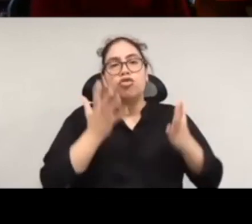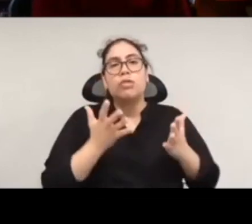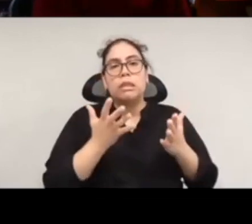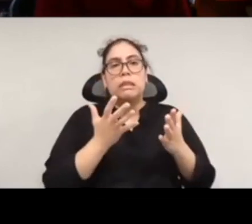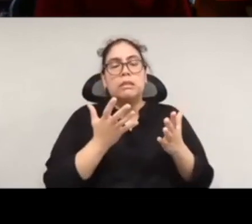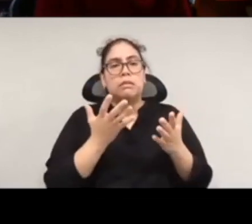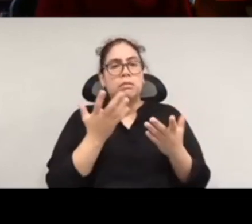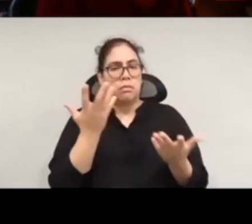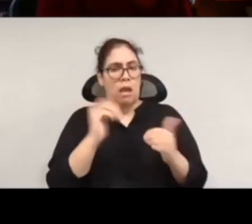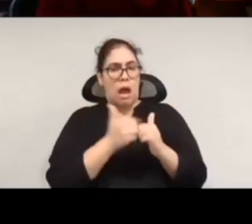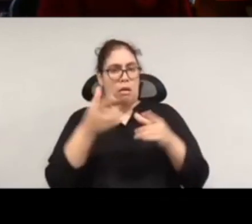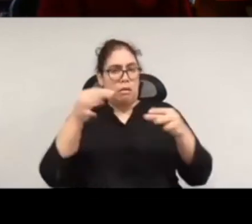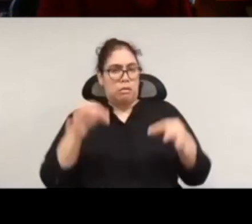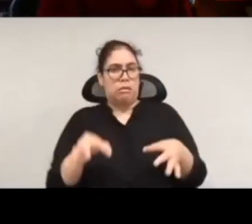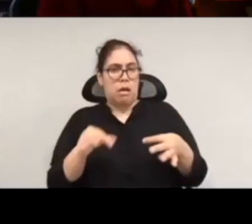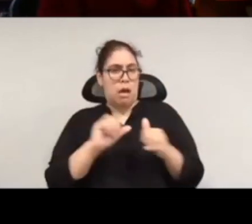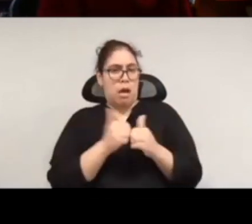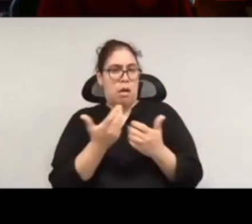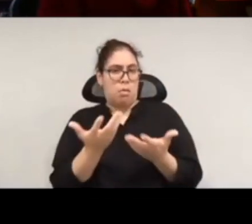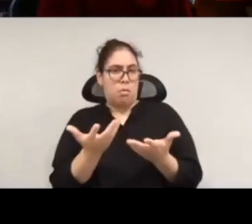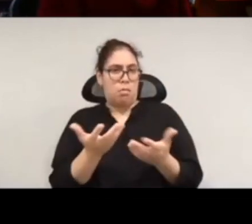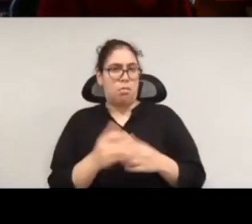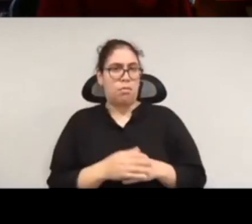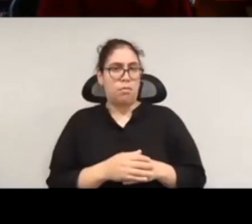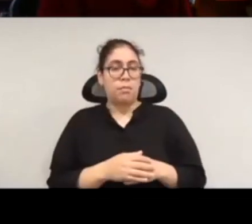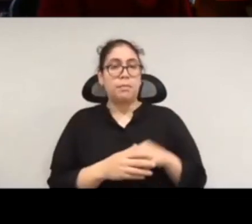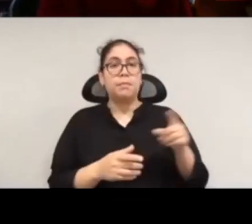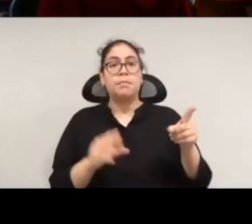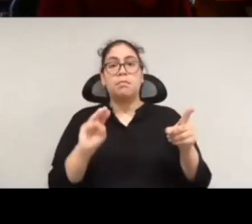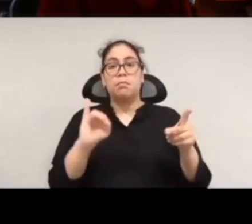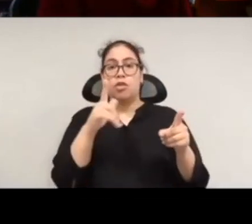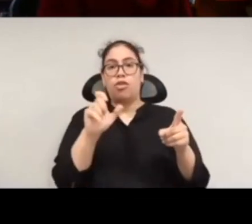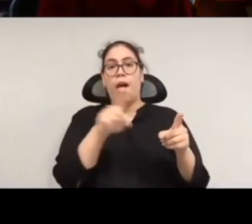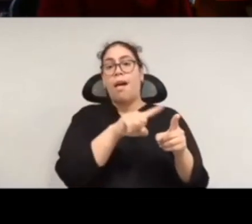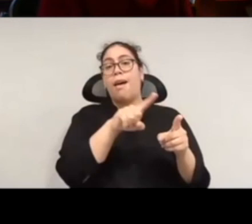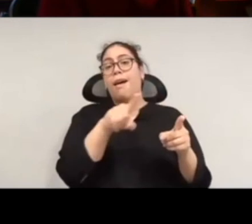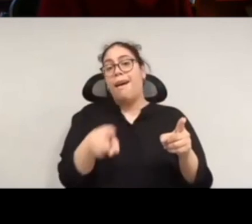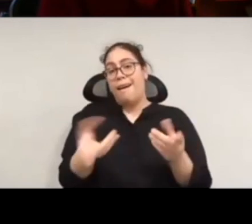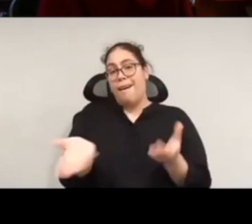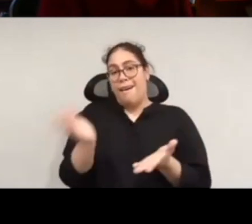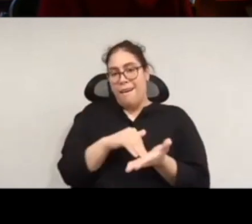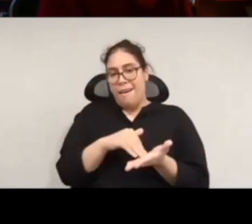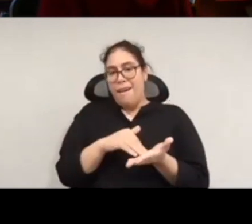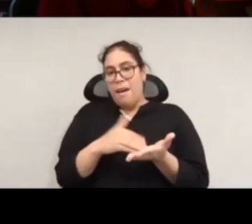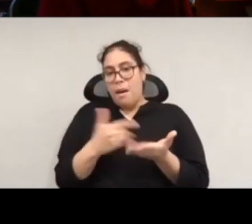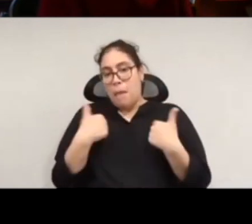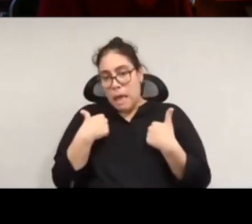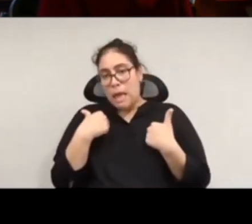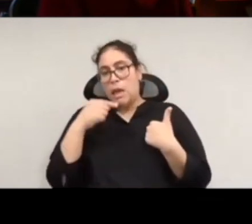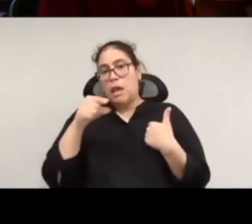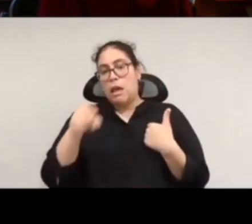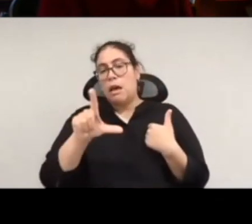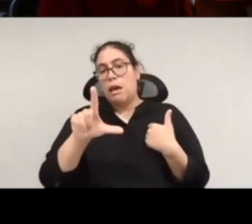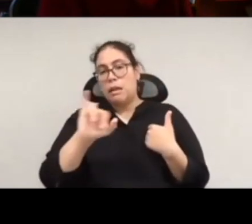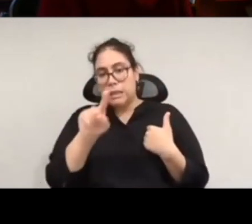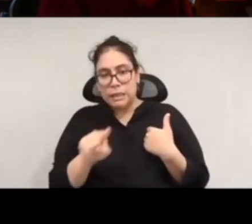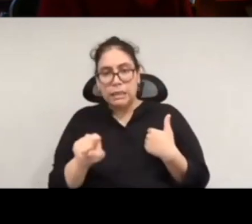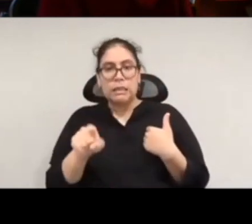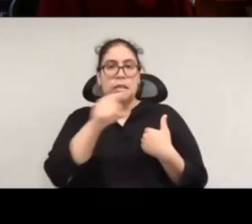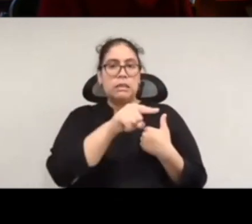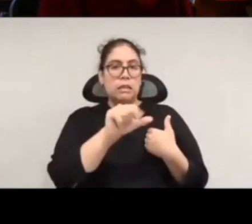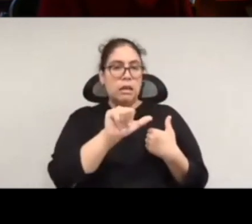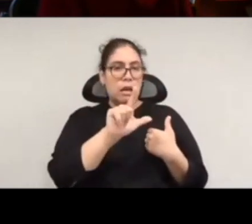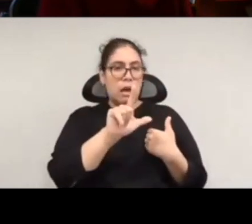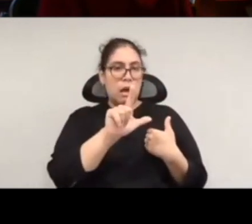Fox. Okay, so Liz, it kind of goes back to us. It goes to Allison. I'm going to